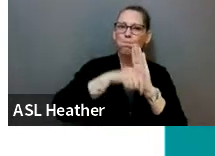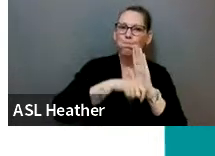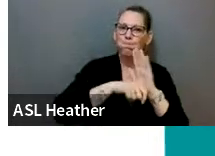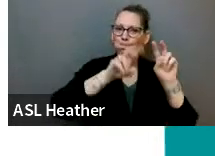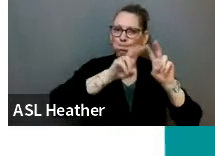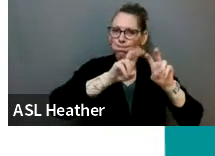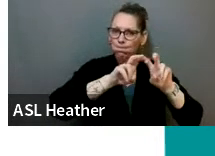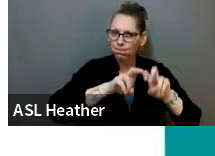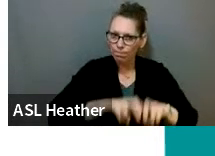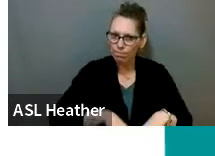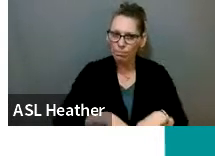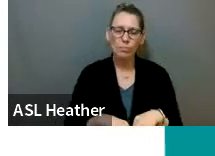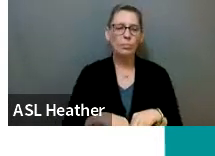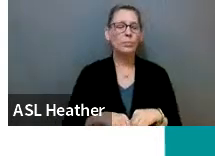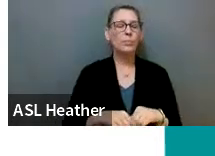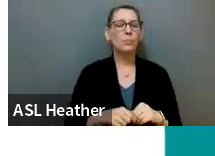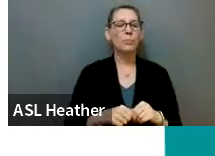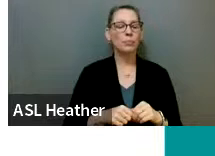So